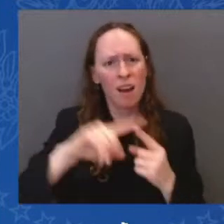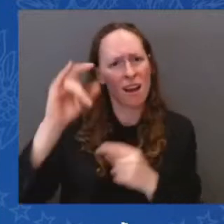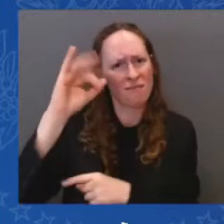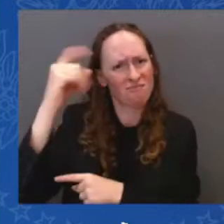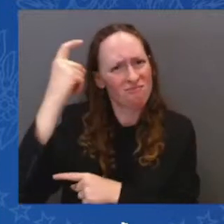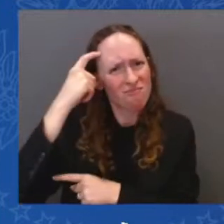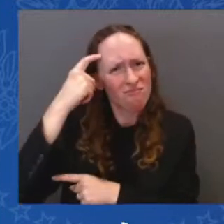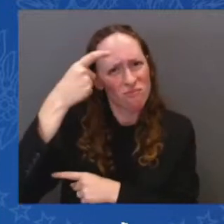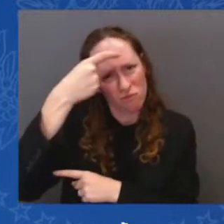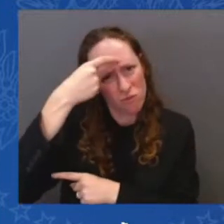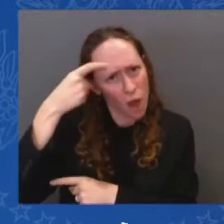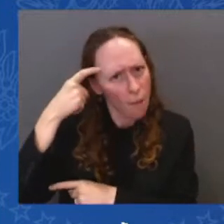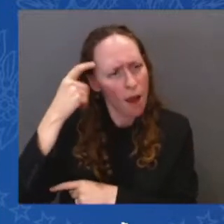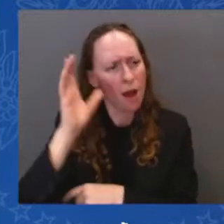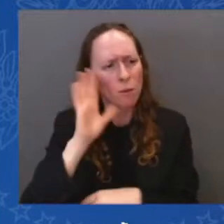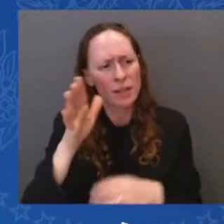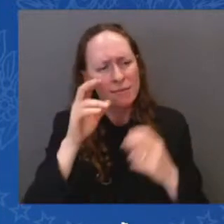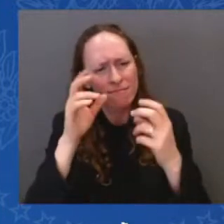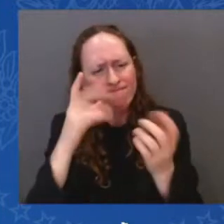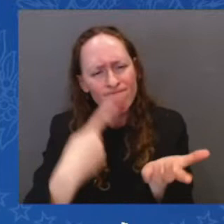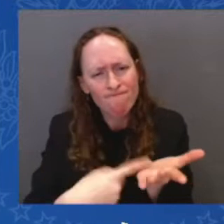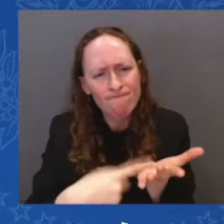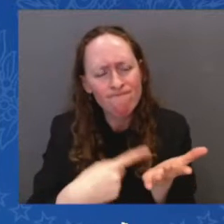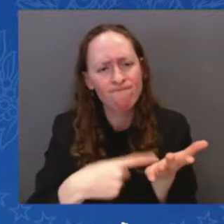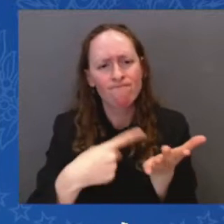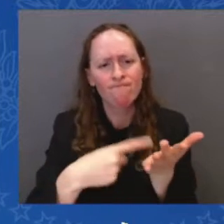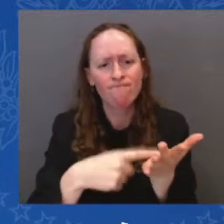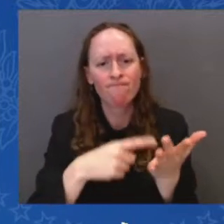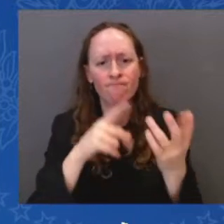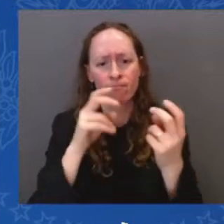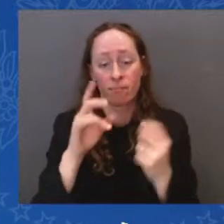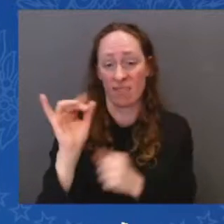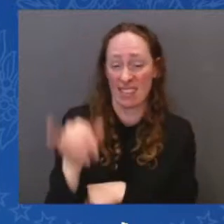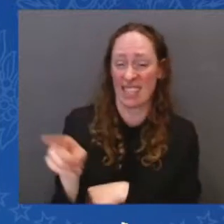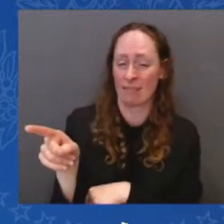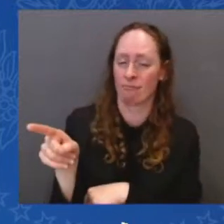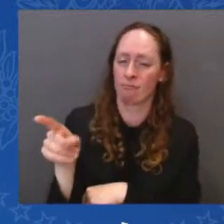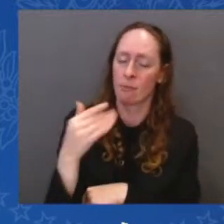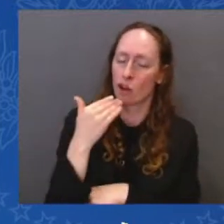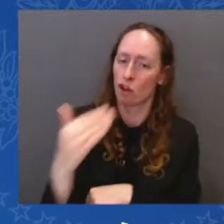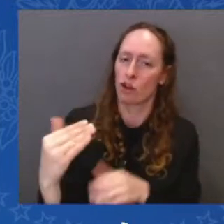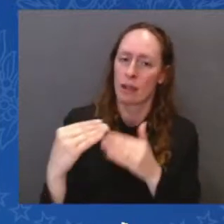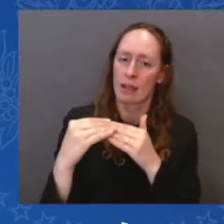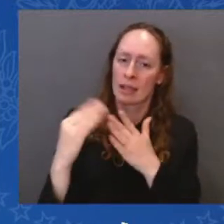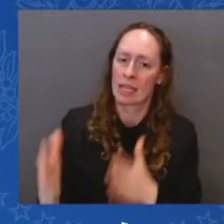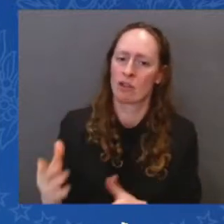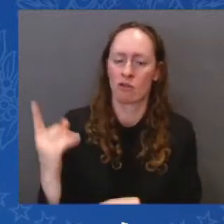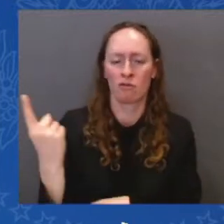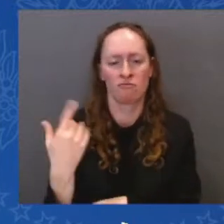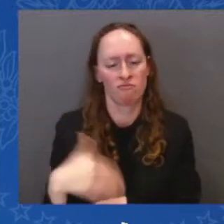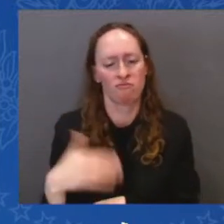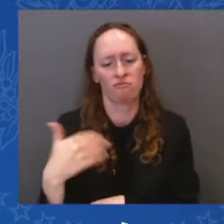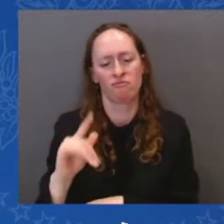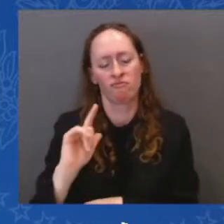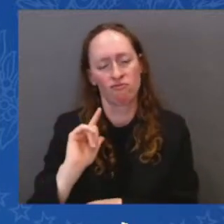leadership. That's patriotism. That's strength. That's Mark Milley.